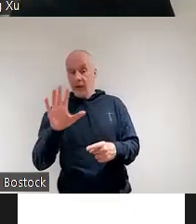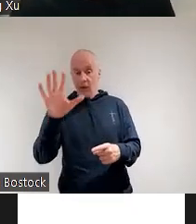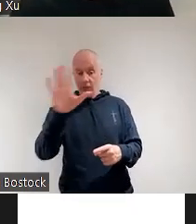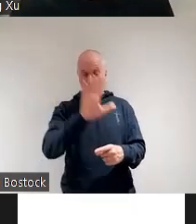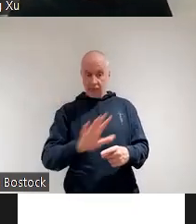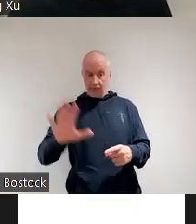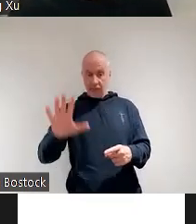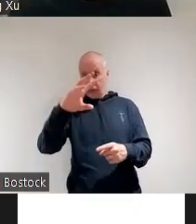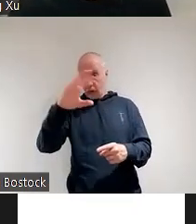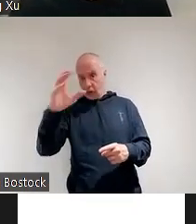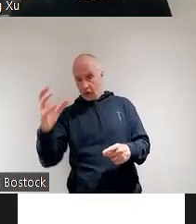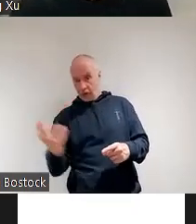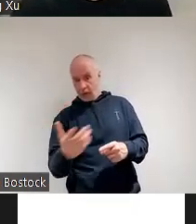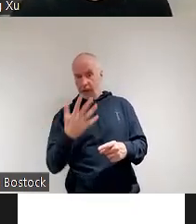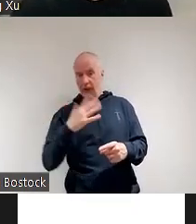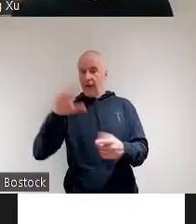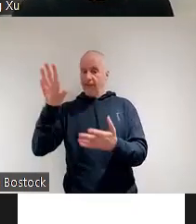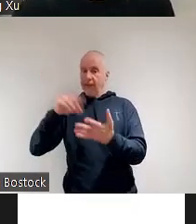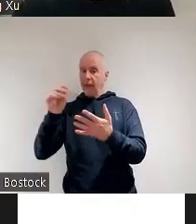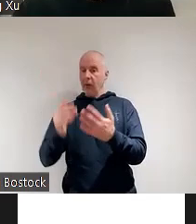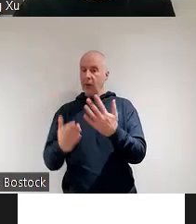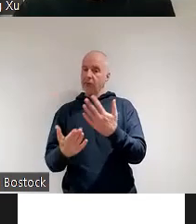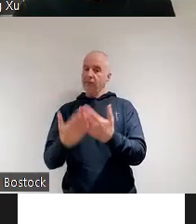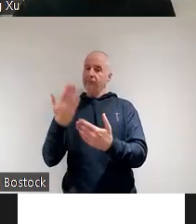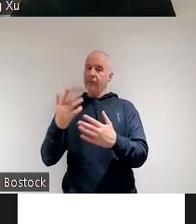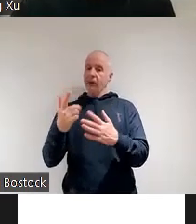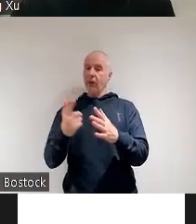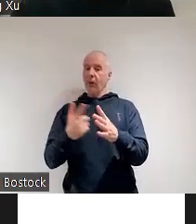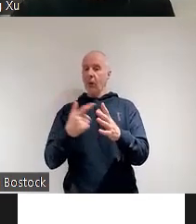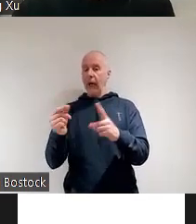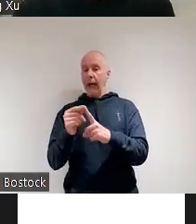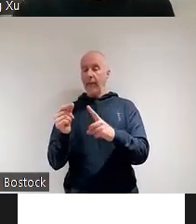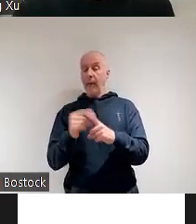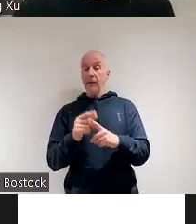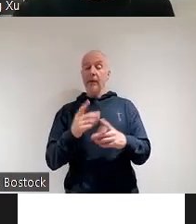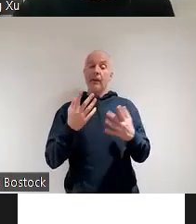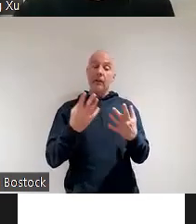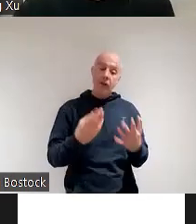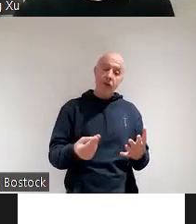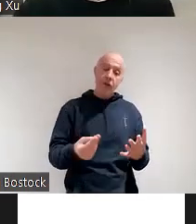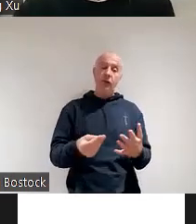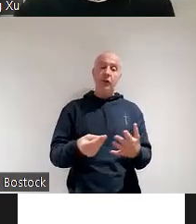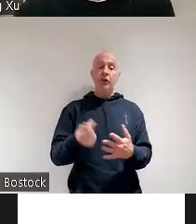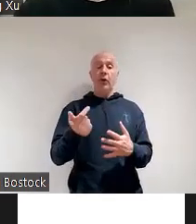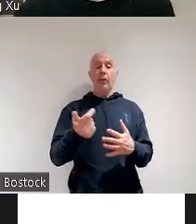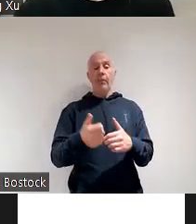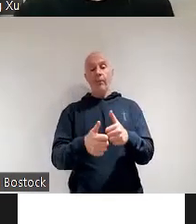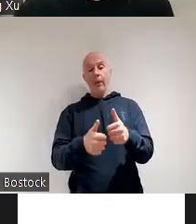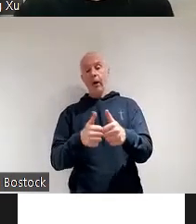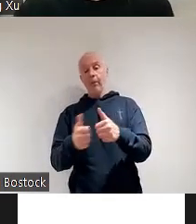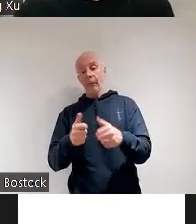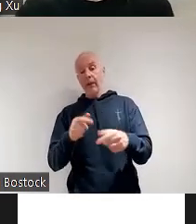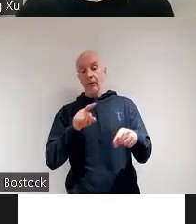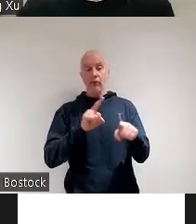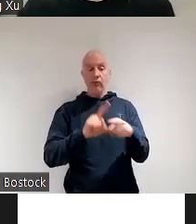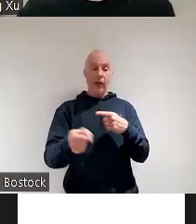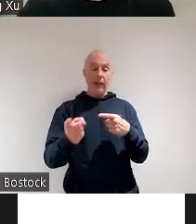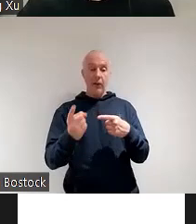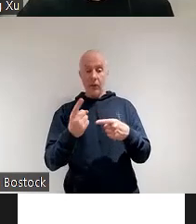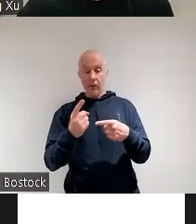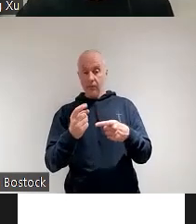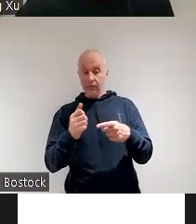So this is why some of the companies are trying to make sure that they integrate as many chargers as possible onto